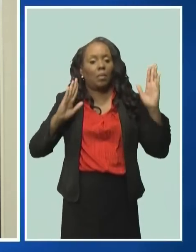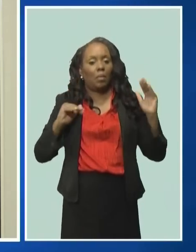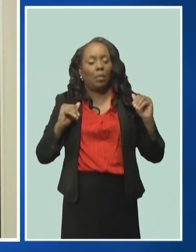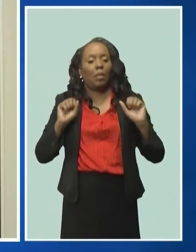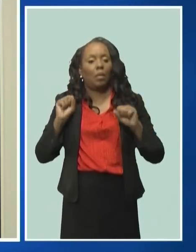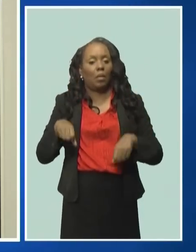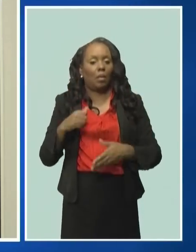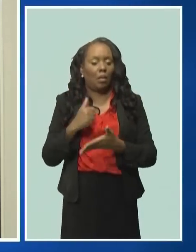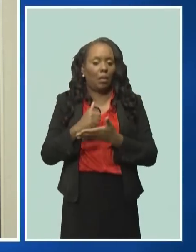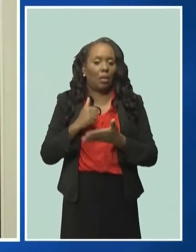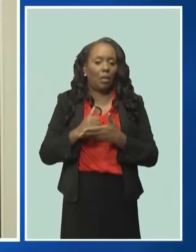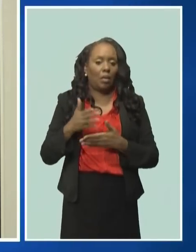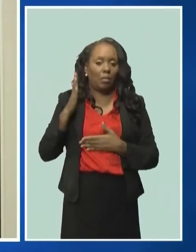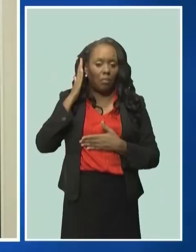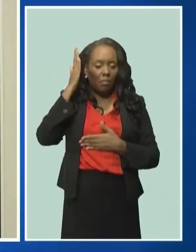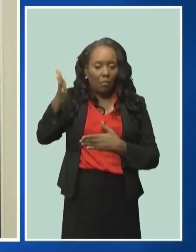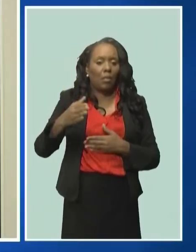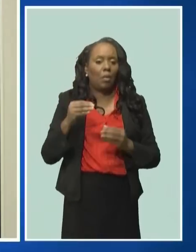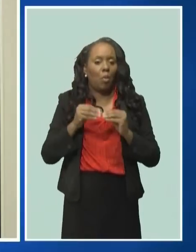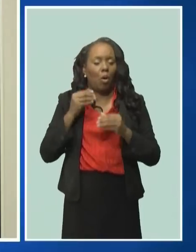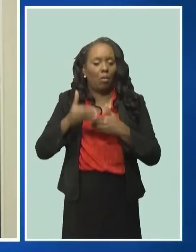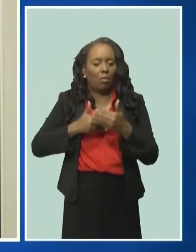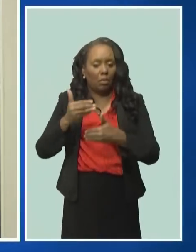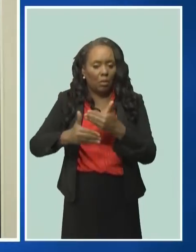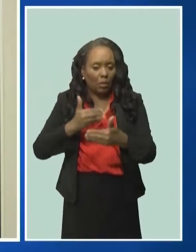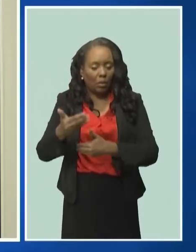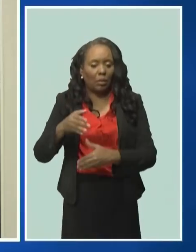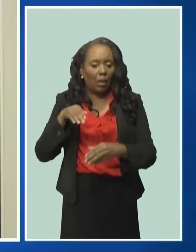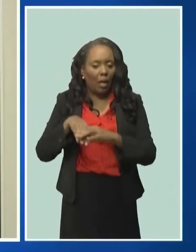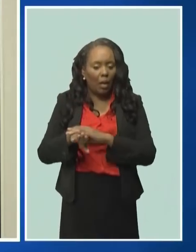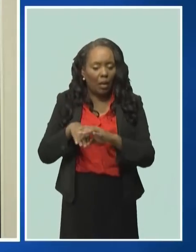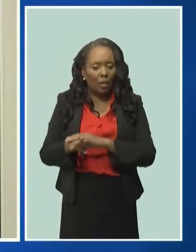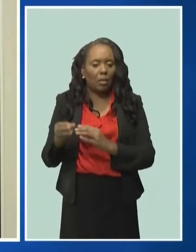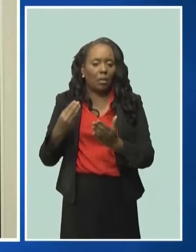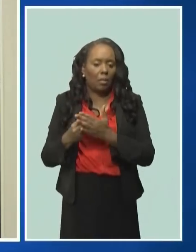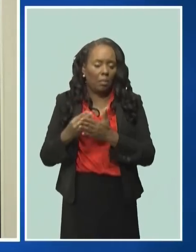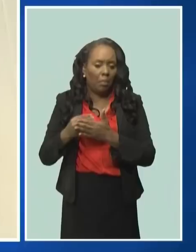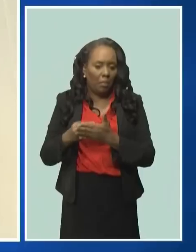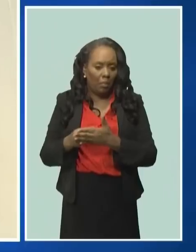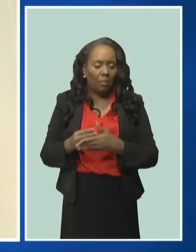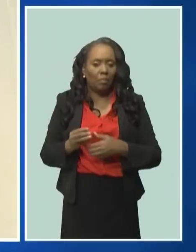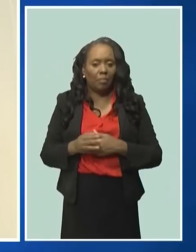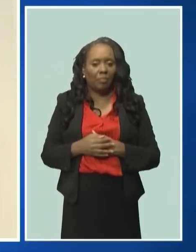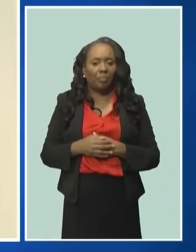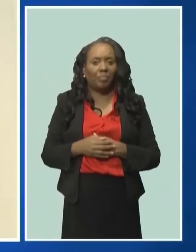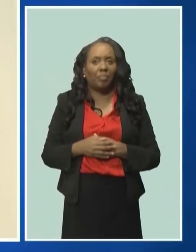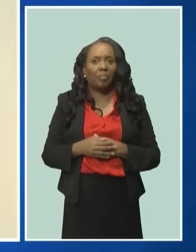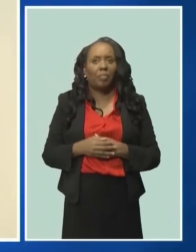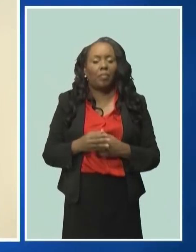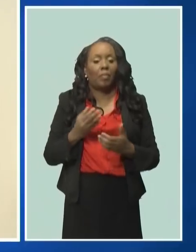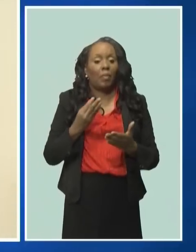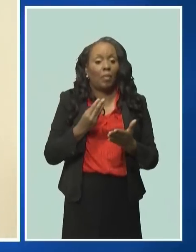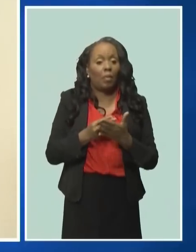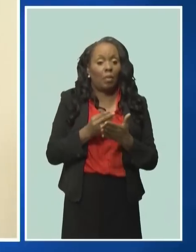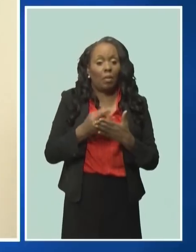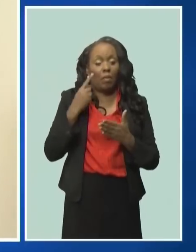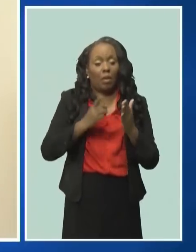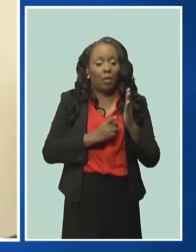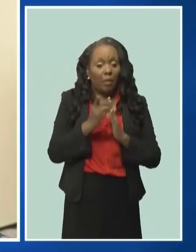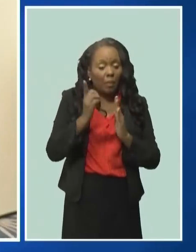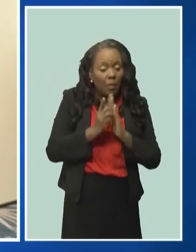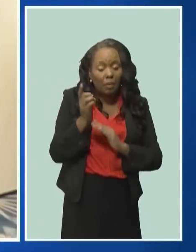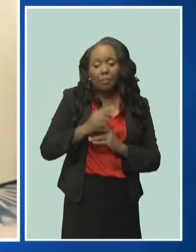years to come to accelerate access to financing for development. Financing for development, discussion on